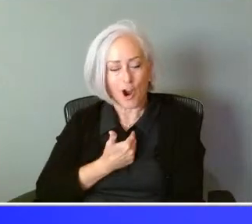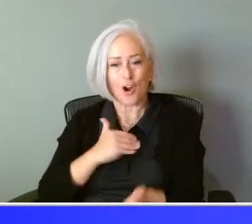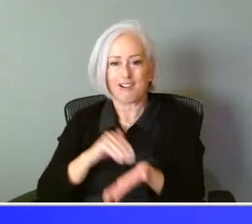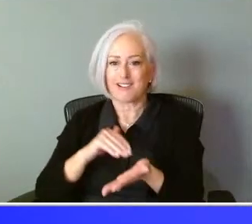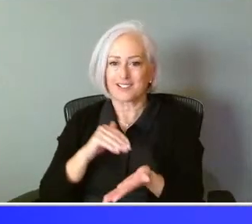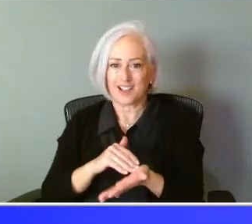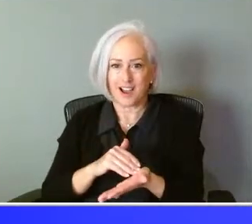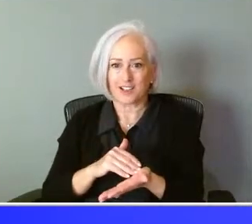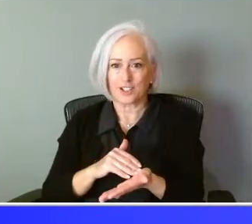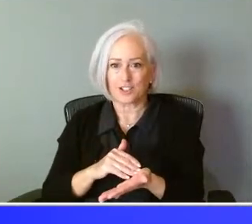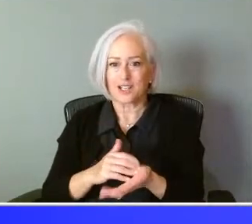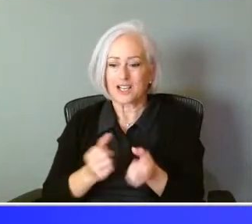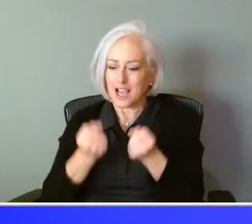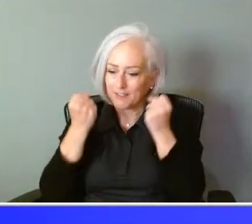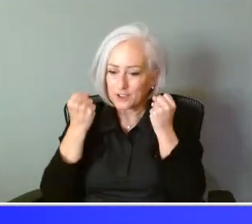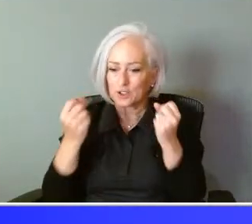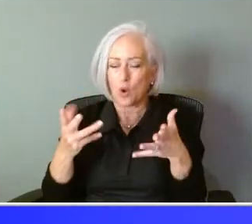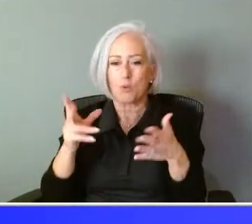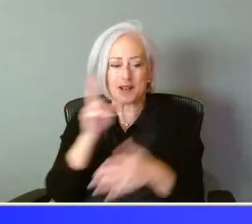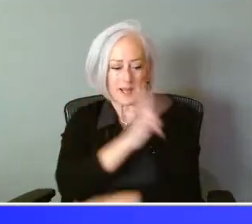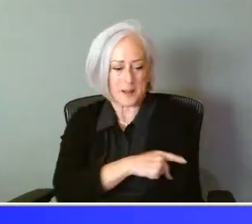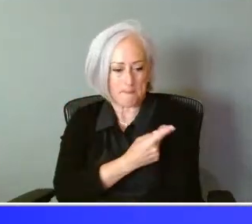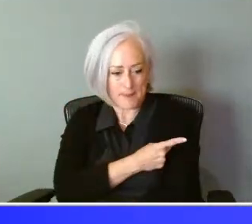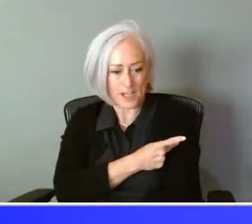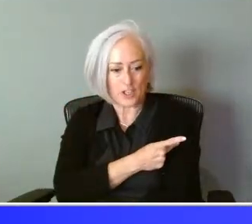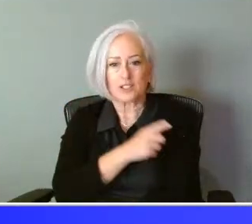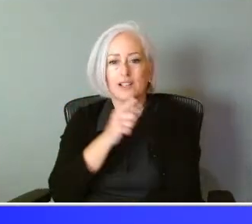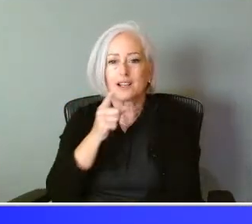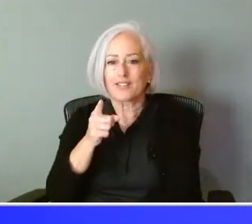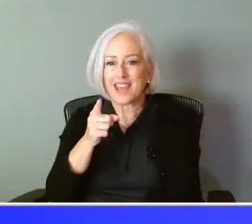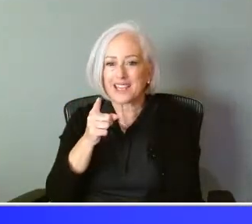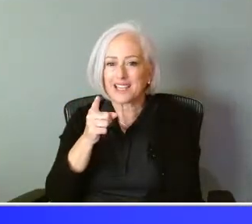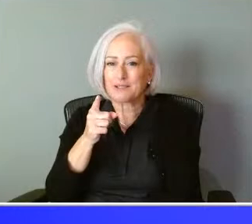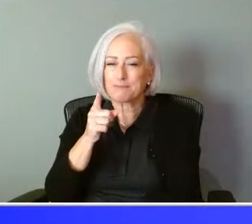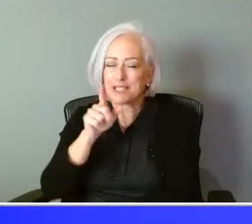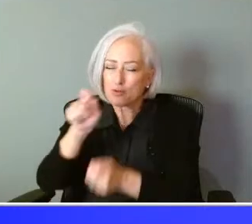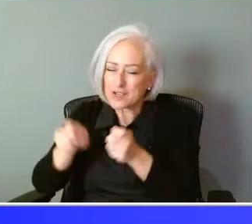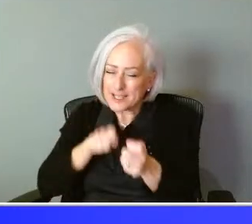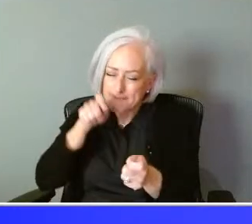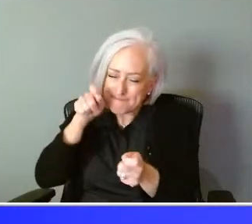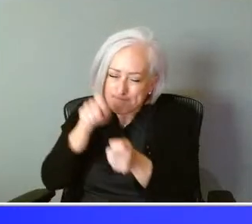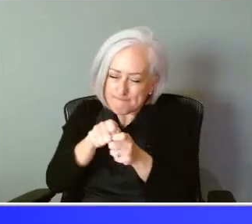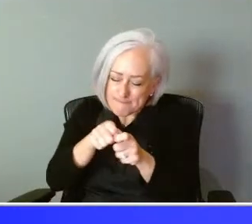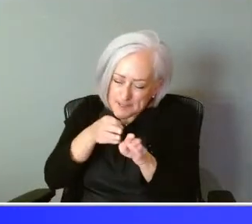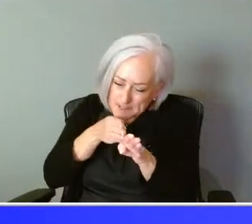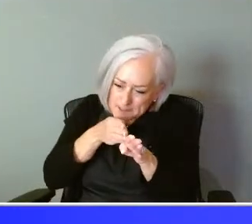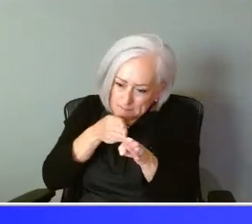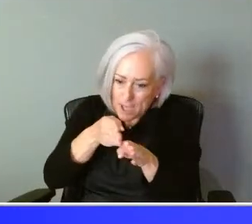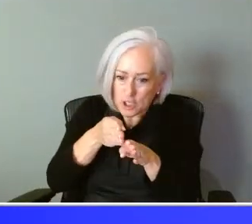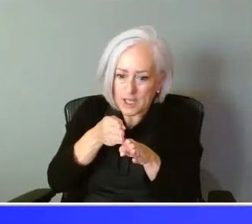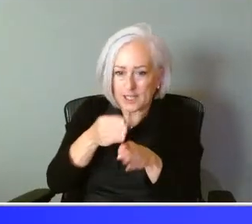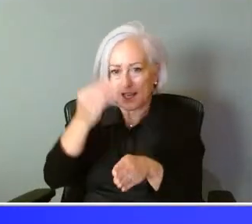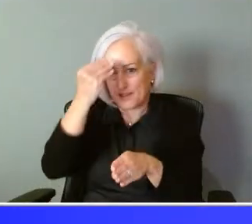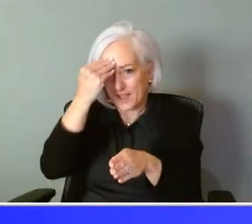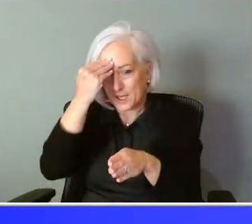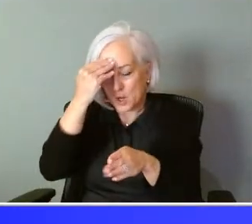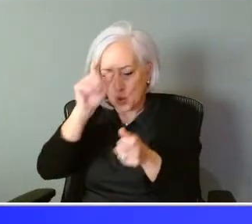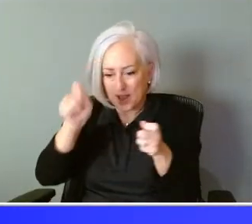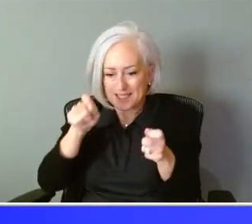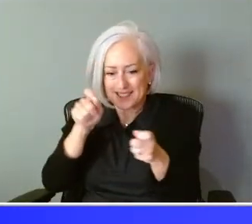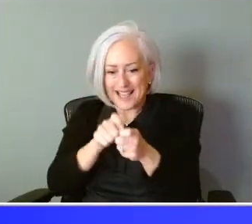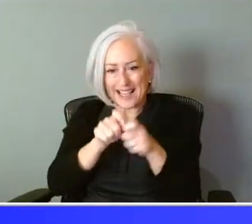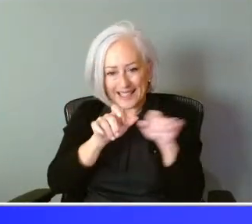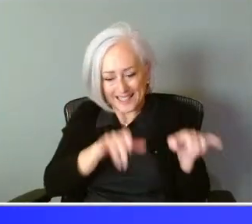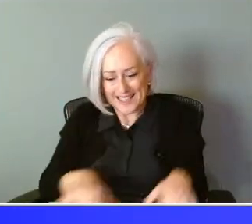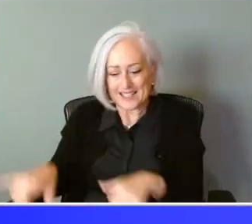of patients that they can be highly specialized, and so they know exactly what the standard of care is for pretty